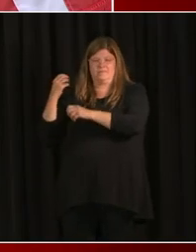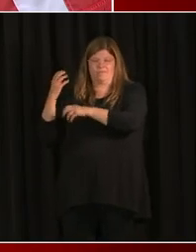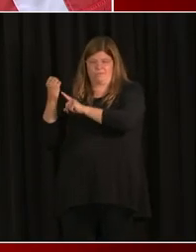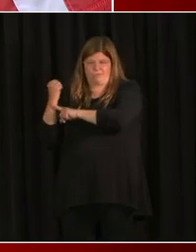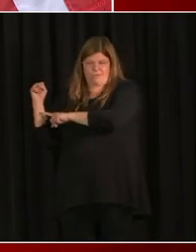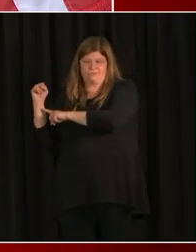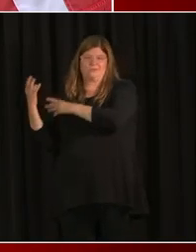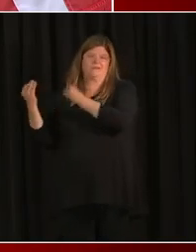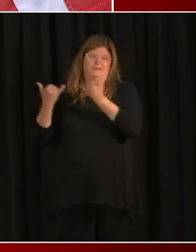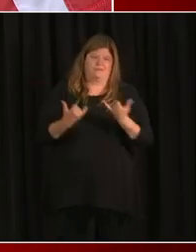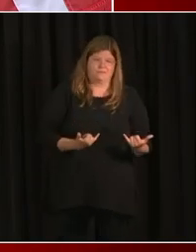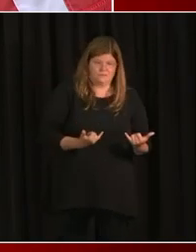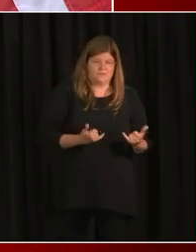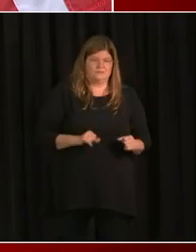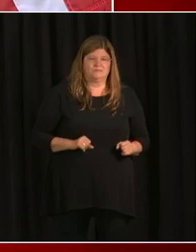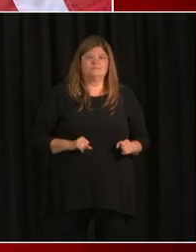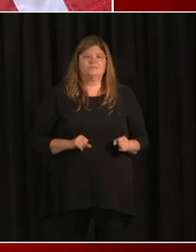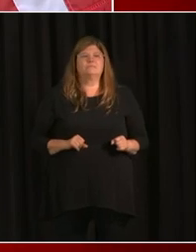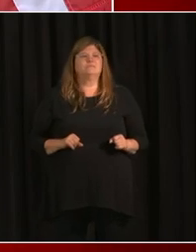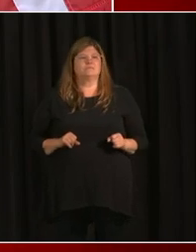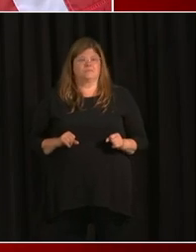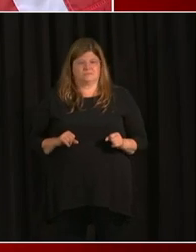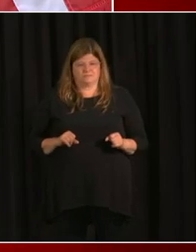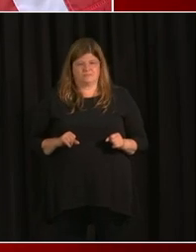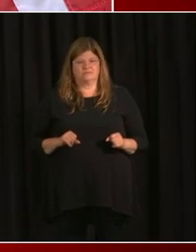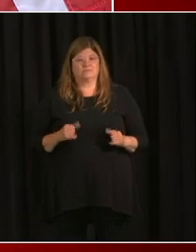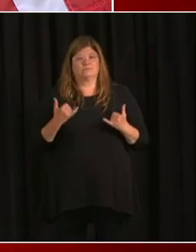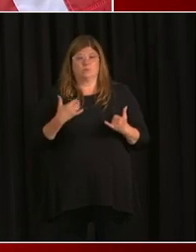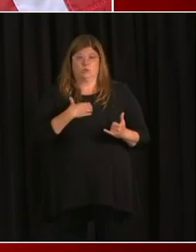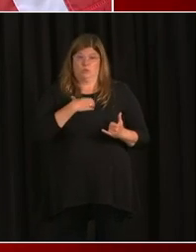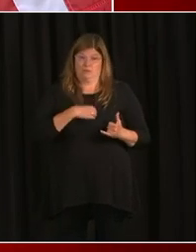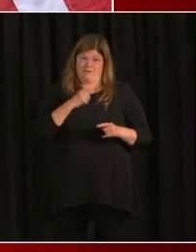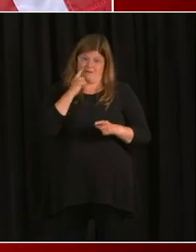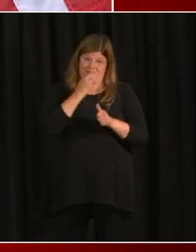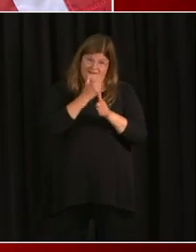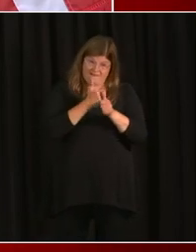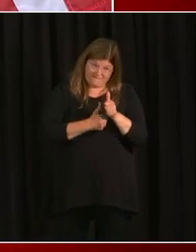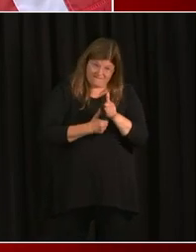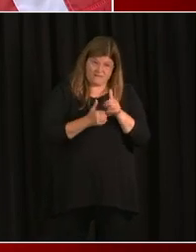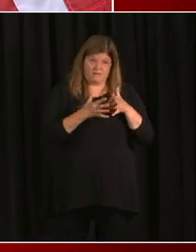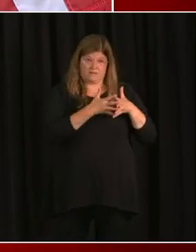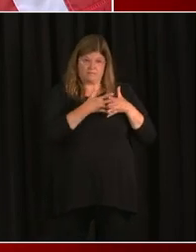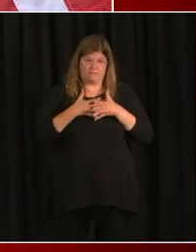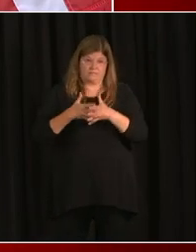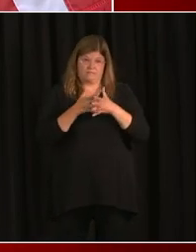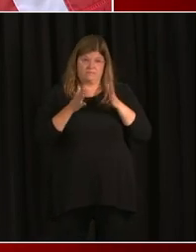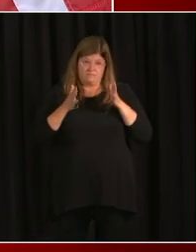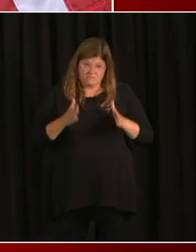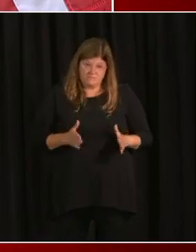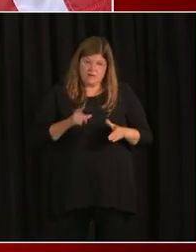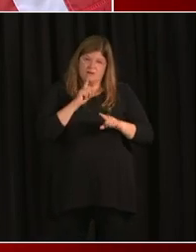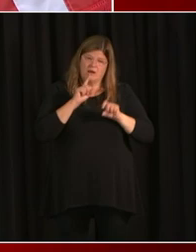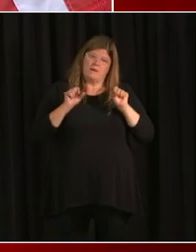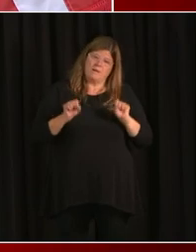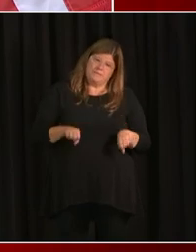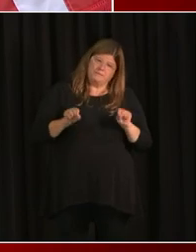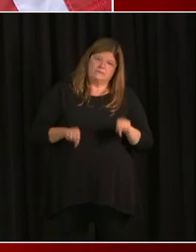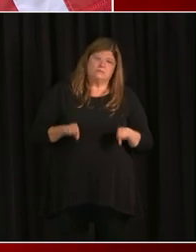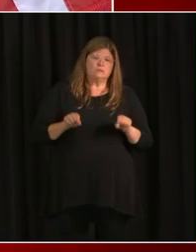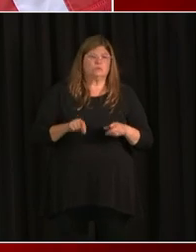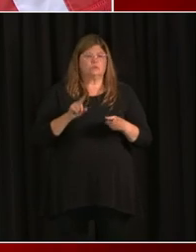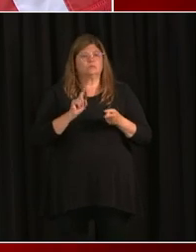something that I wish for every American, because you will be able to go